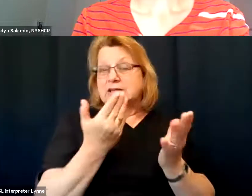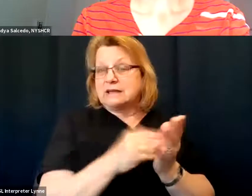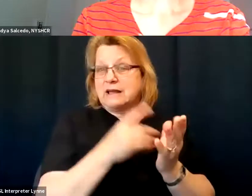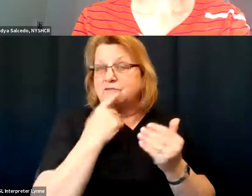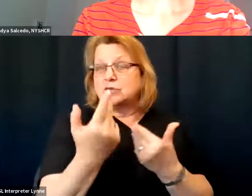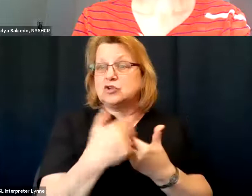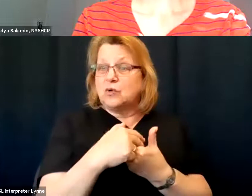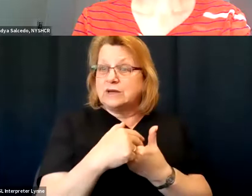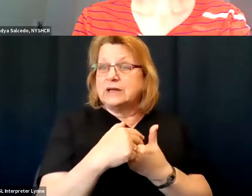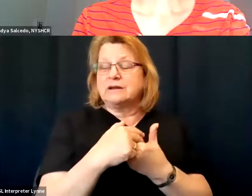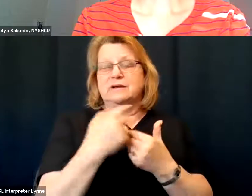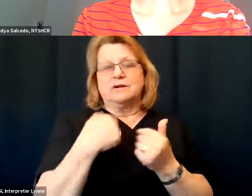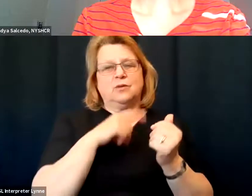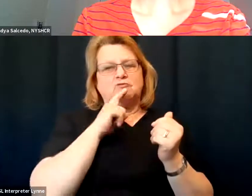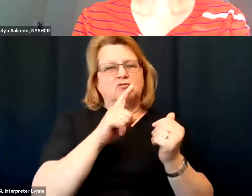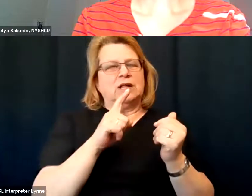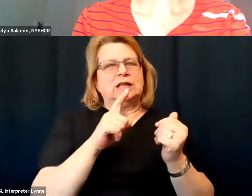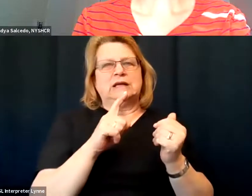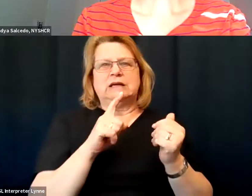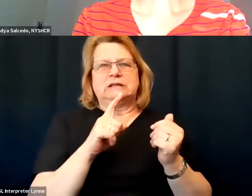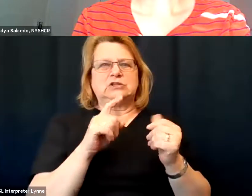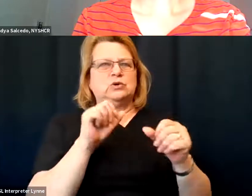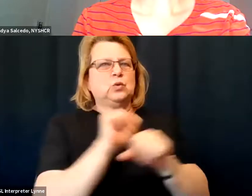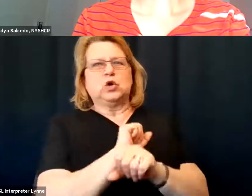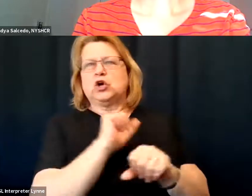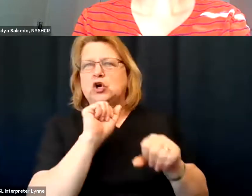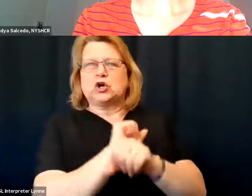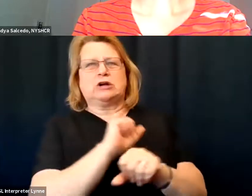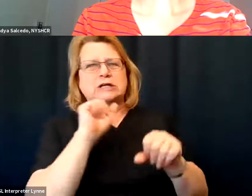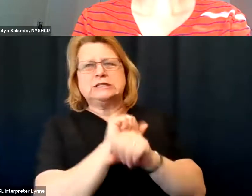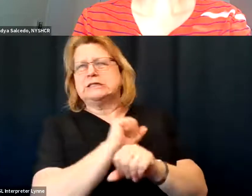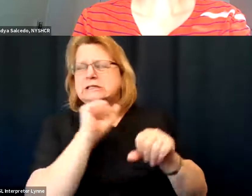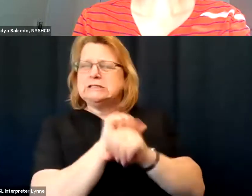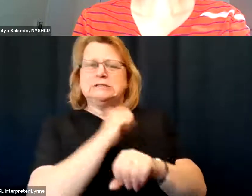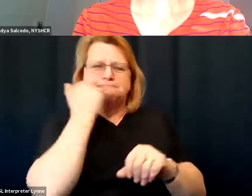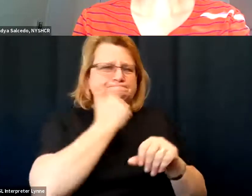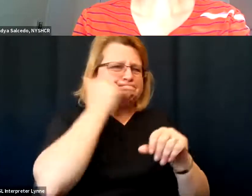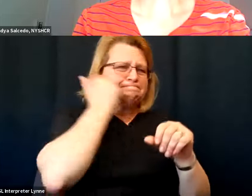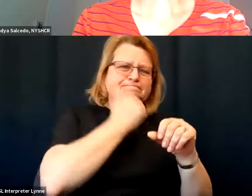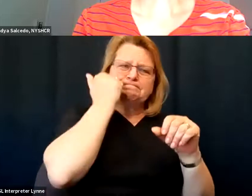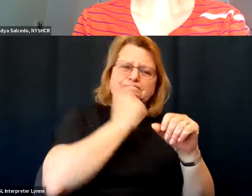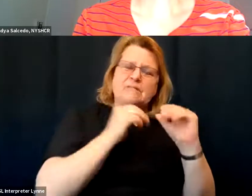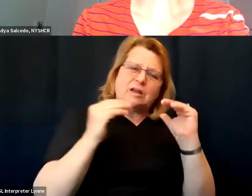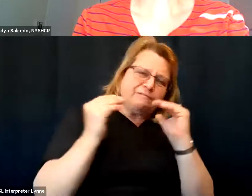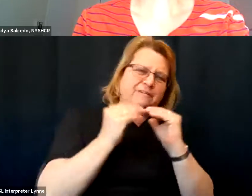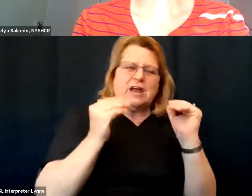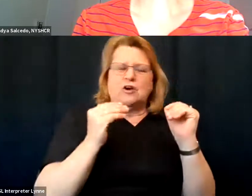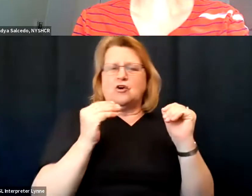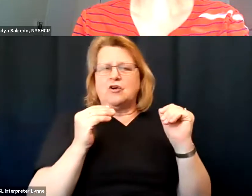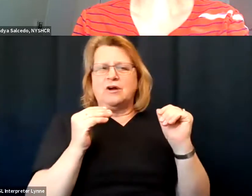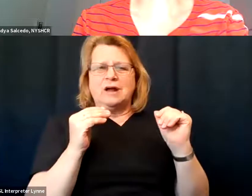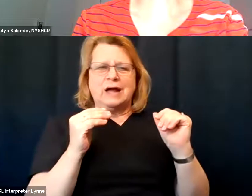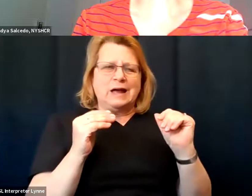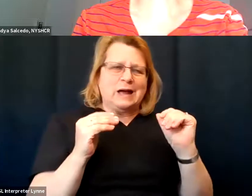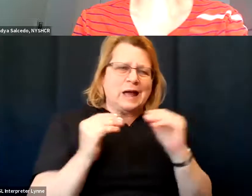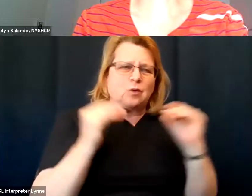joining. And we really do work day in and day out, me in the Fair and Equitable Housing Office with my colleagues, but